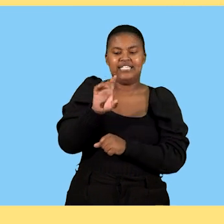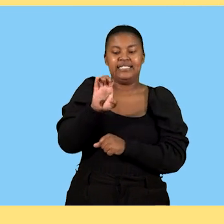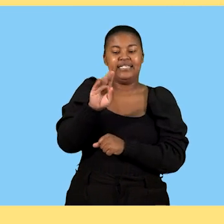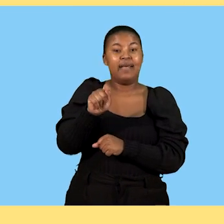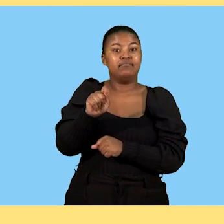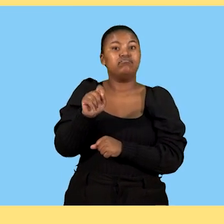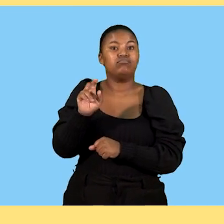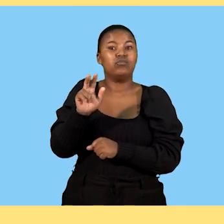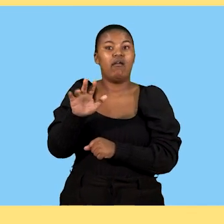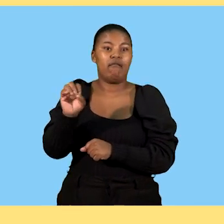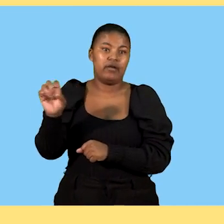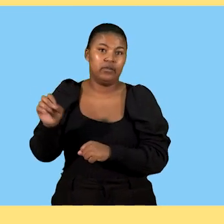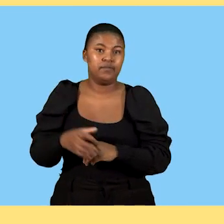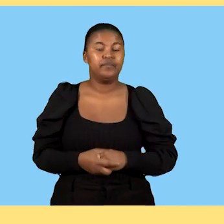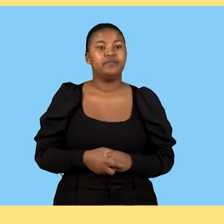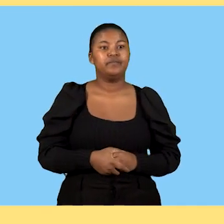us go.